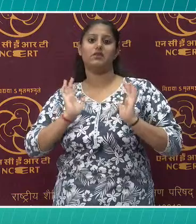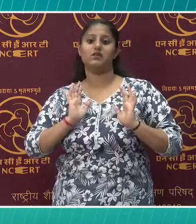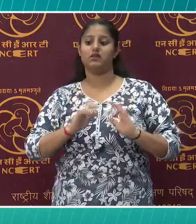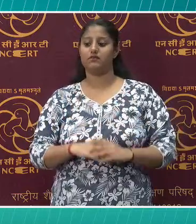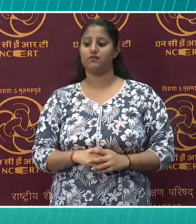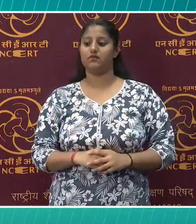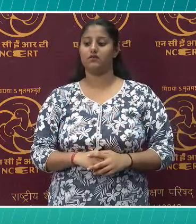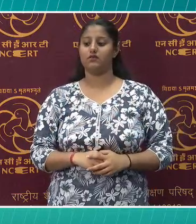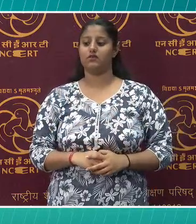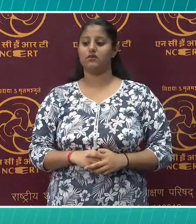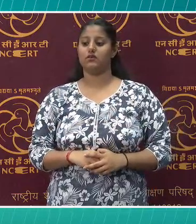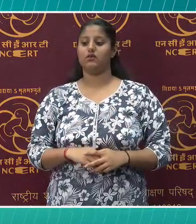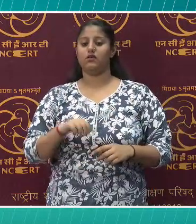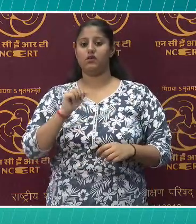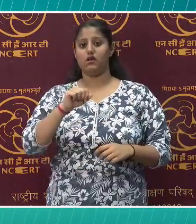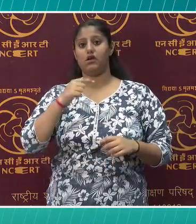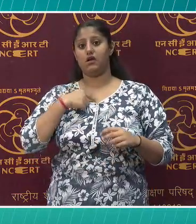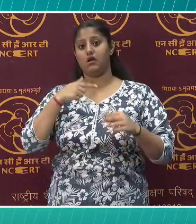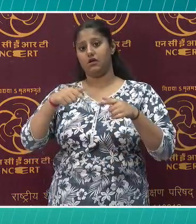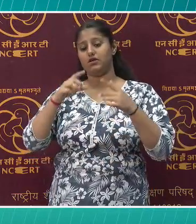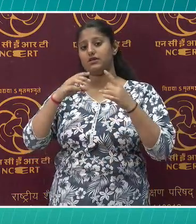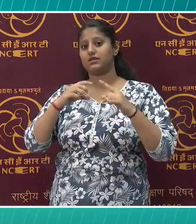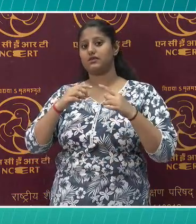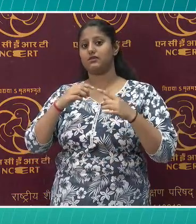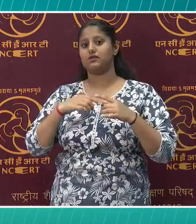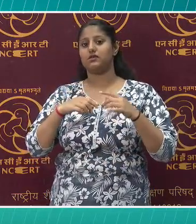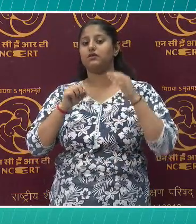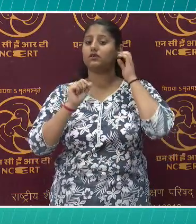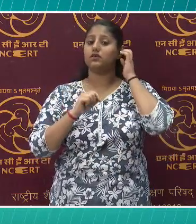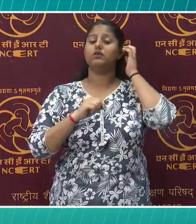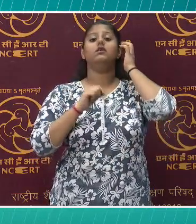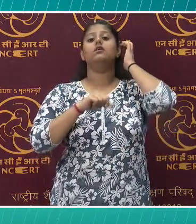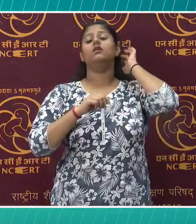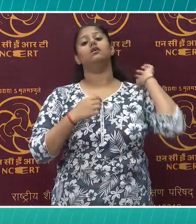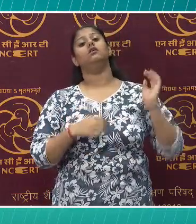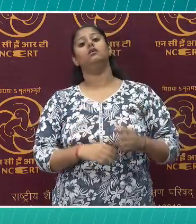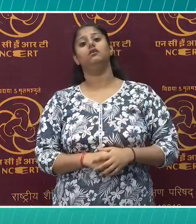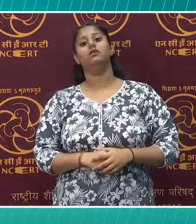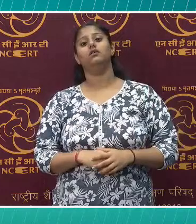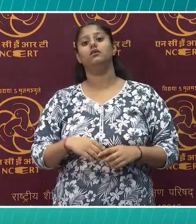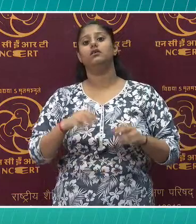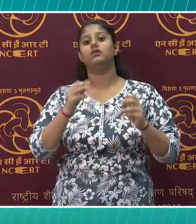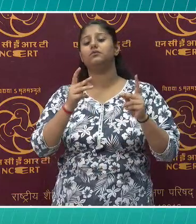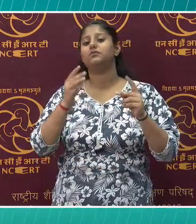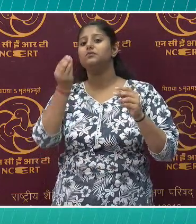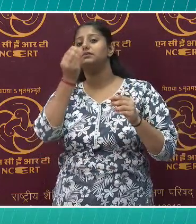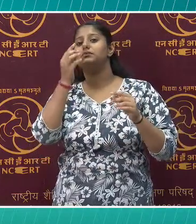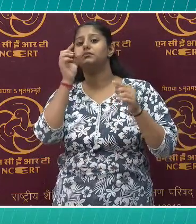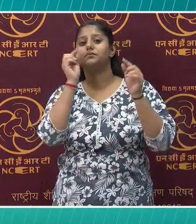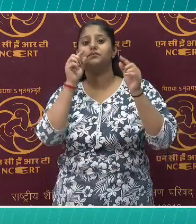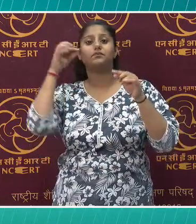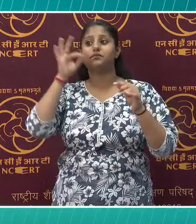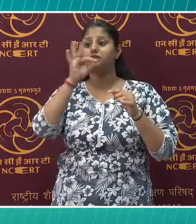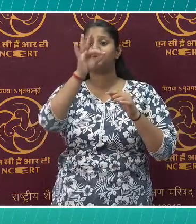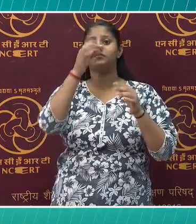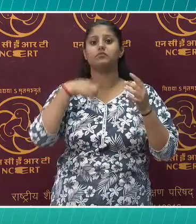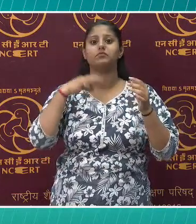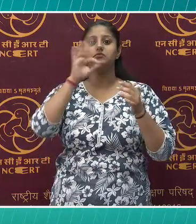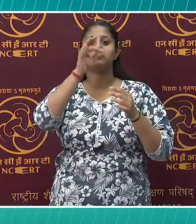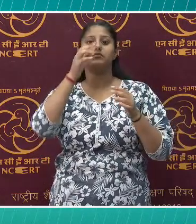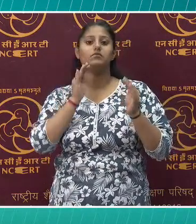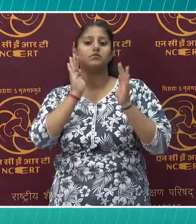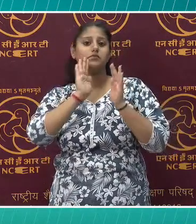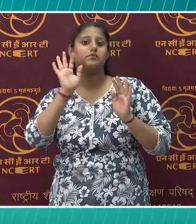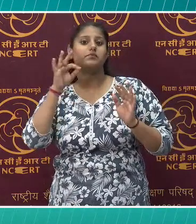of years through this incantation, through this beautiful chant. The buzzing of the bee, the